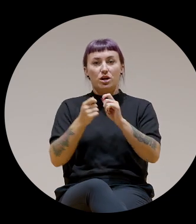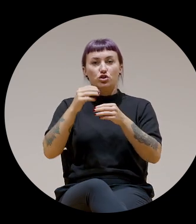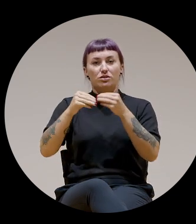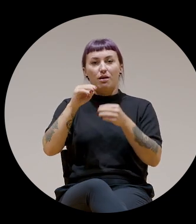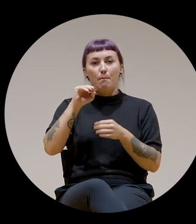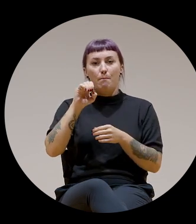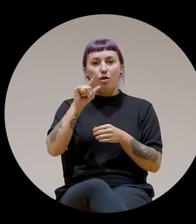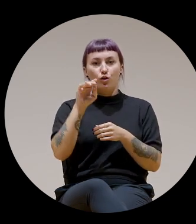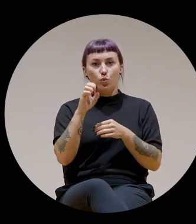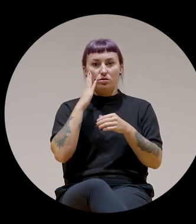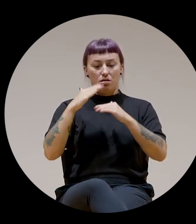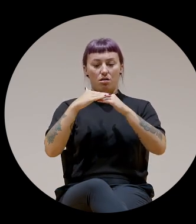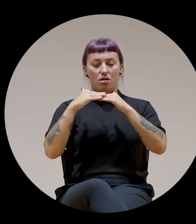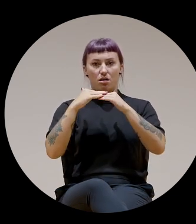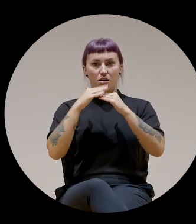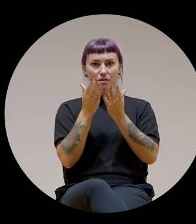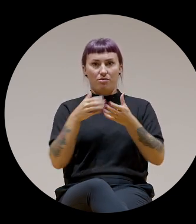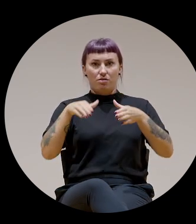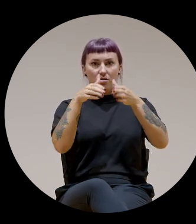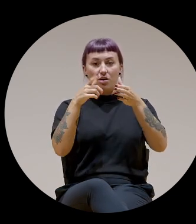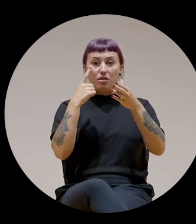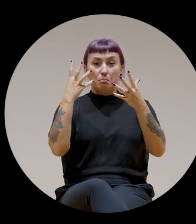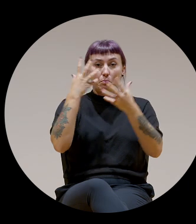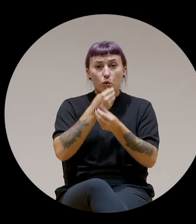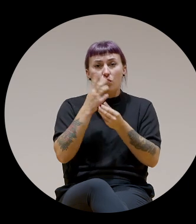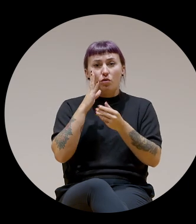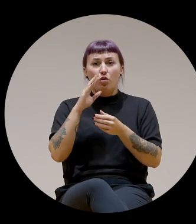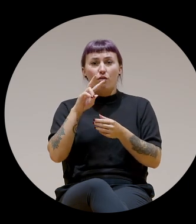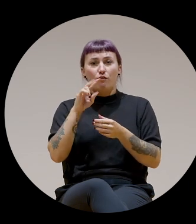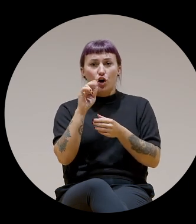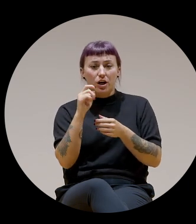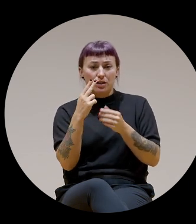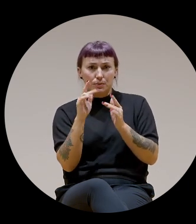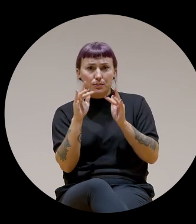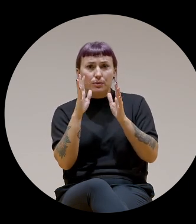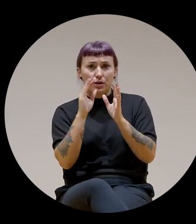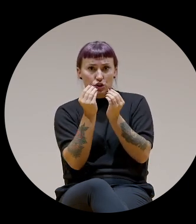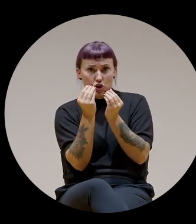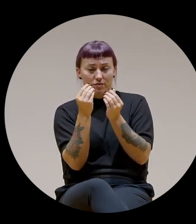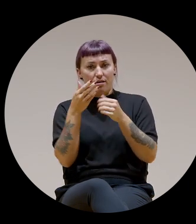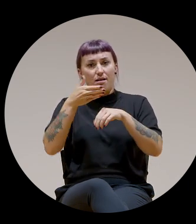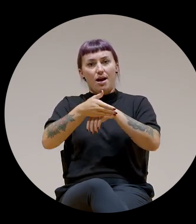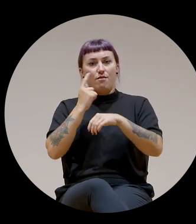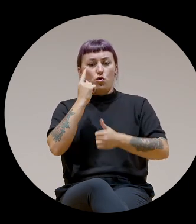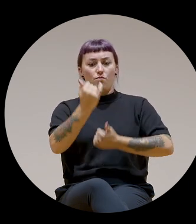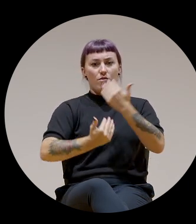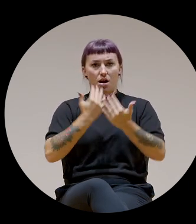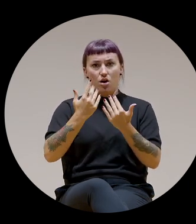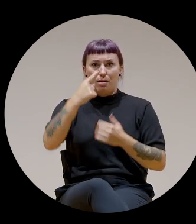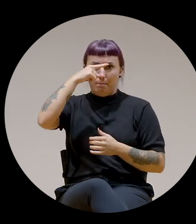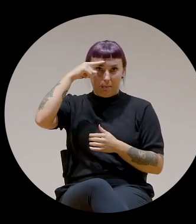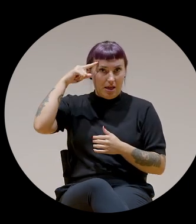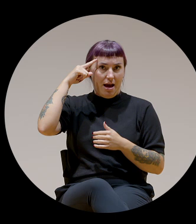the molecules that are on the surface of the vessel, so you come up with a beautiful burnished surface after firing, a lustrous